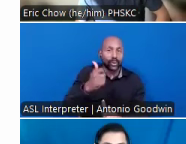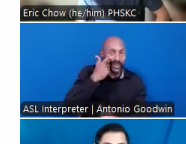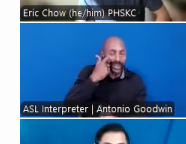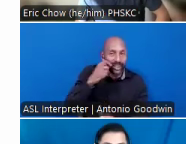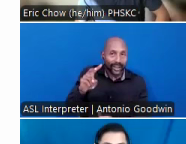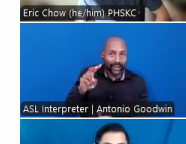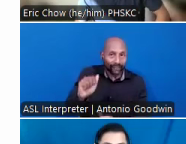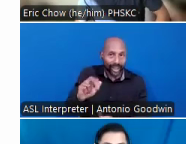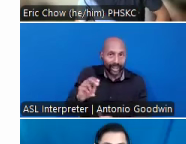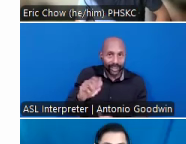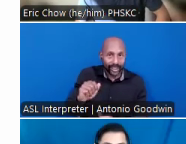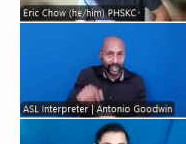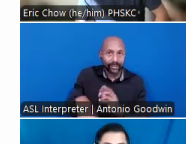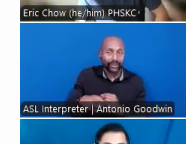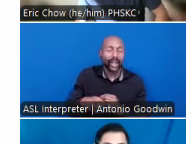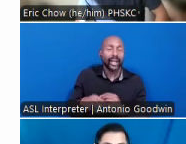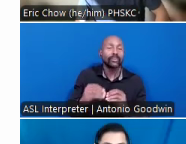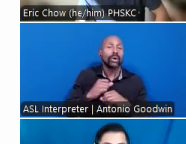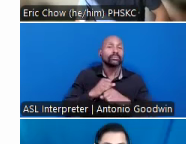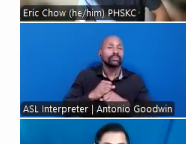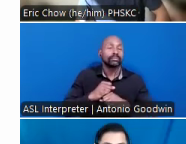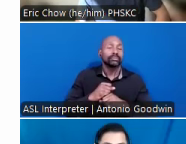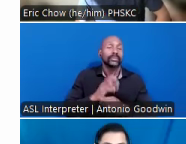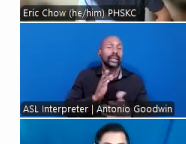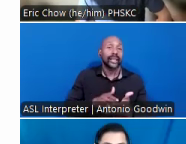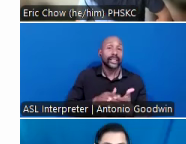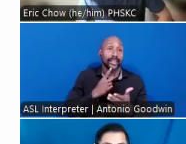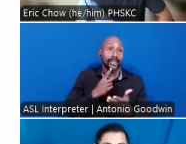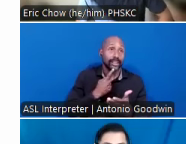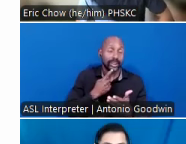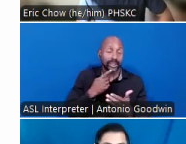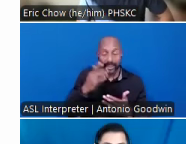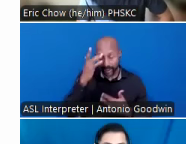protection against severe disease, as well as protection against long COVID.